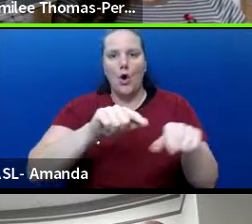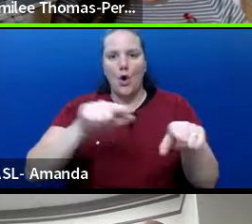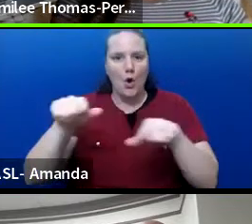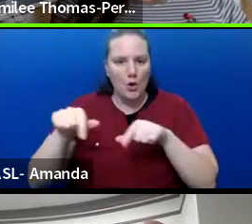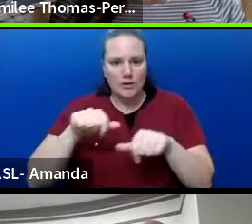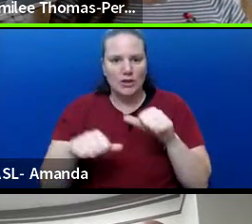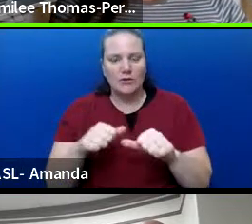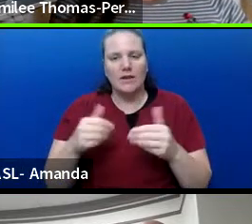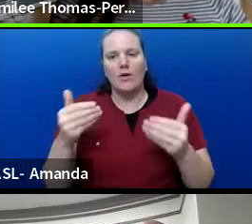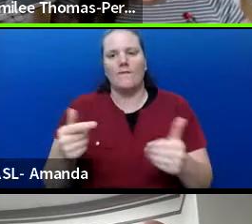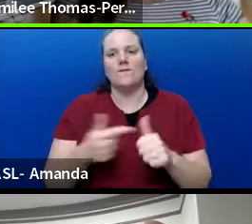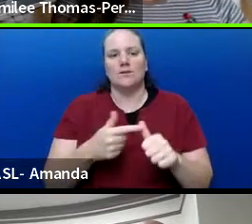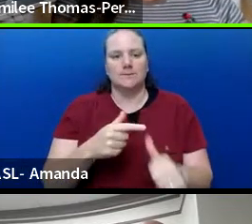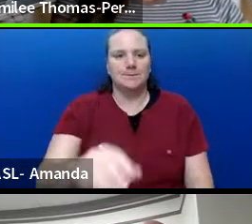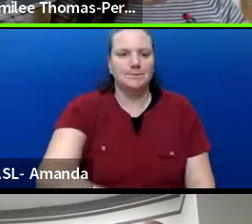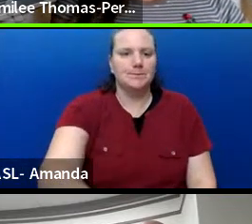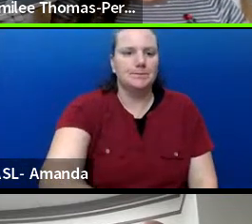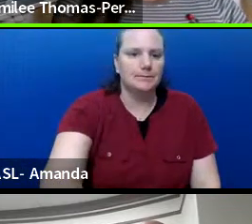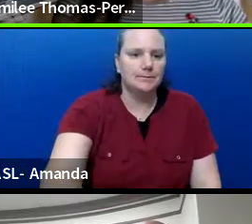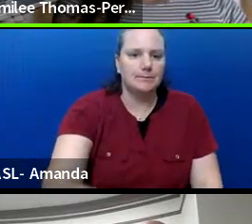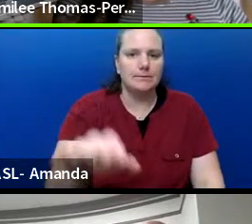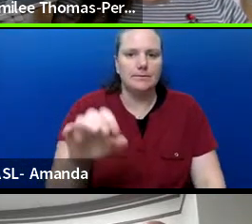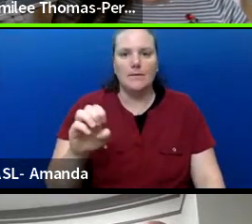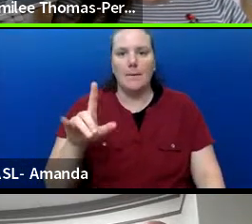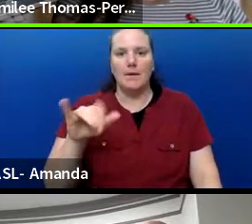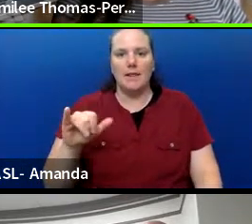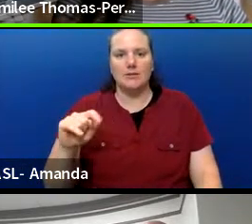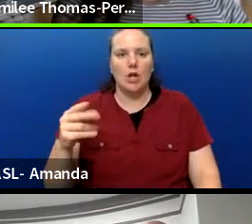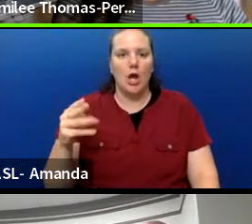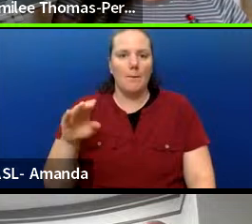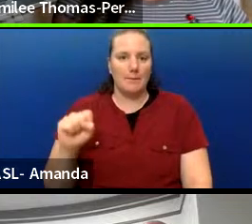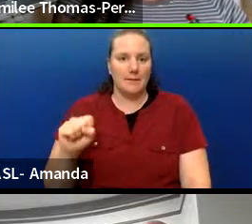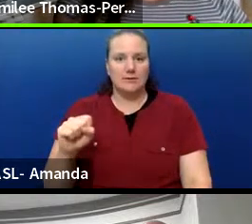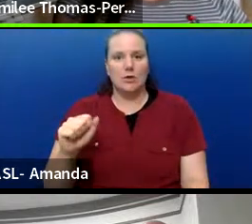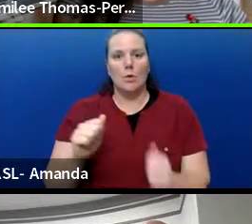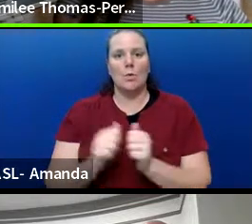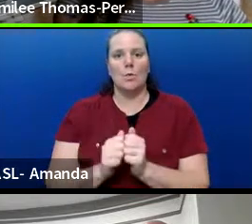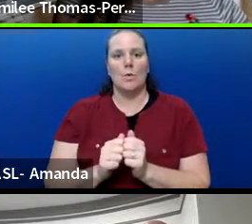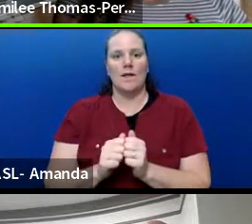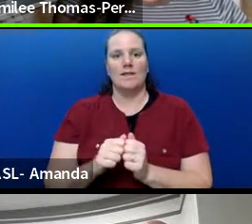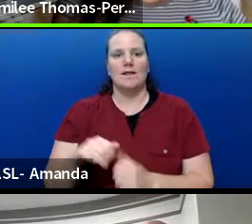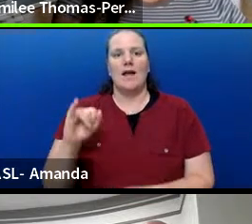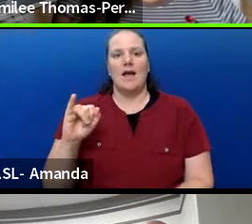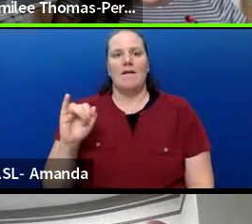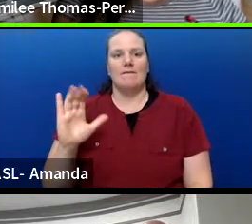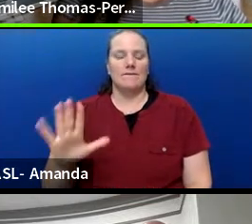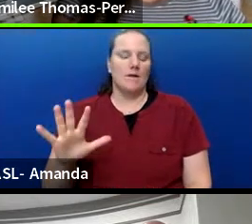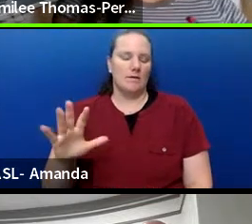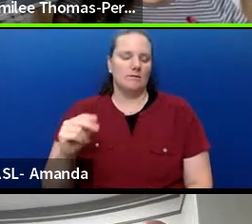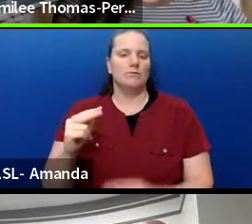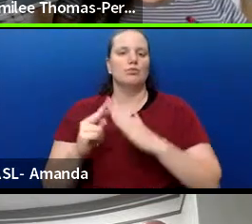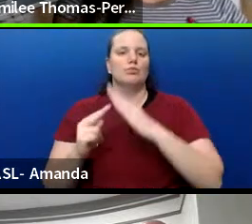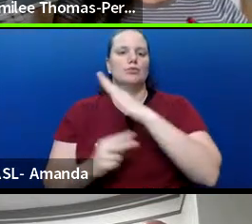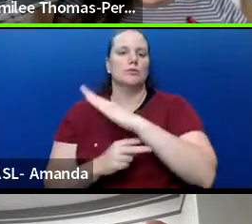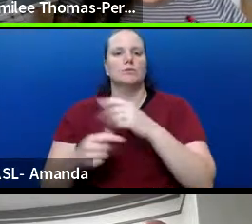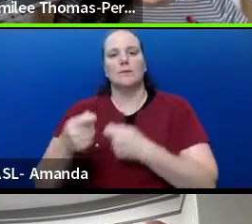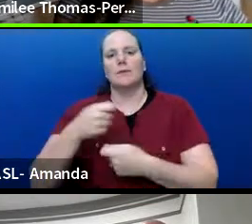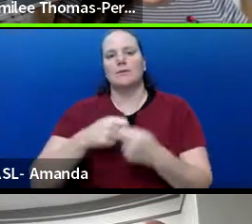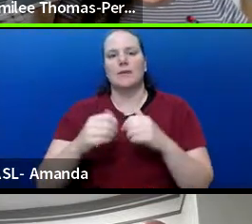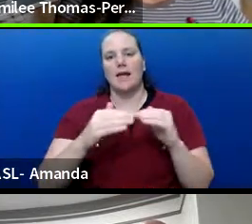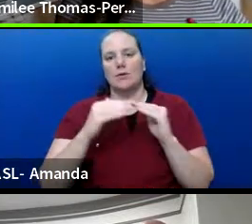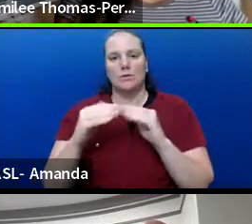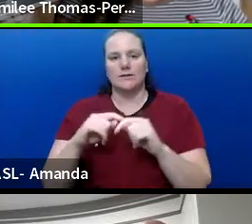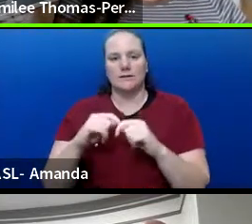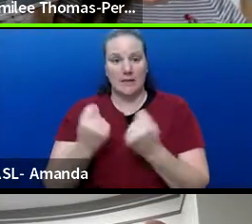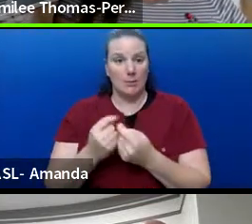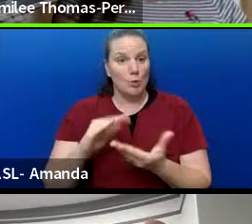and go first. I'm Emily Thomas Peralta. I am with the Interstate Bridge Replacement Program Equity Team as well as Community